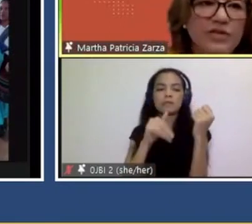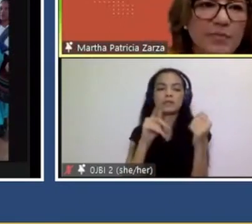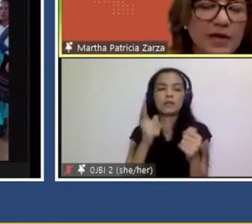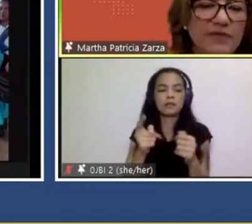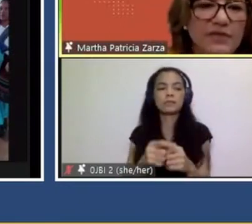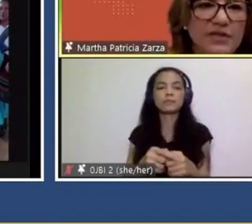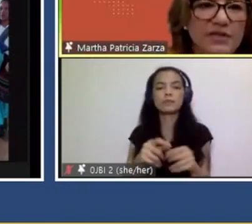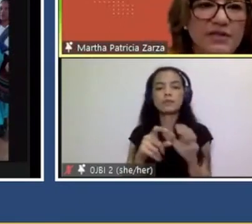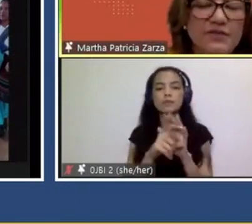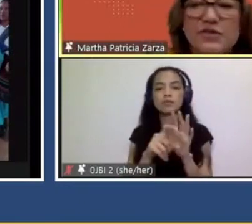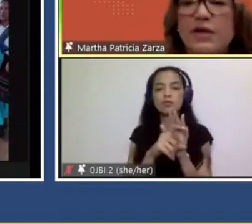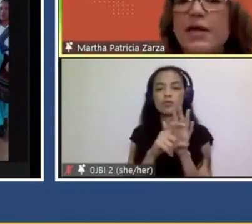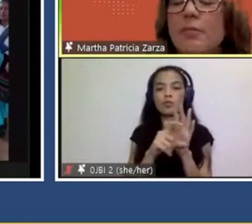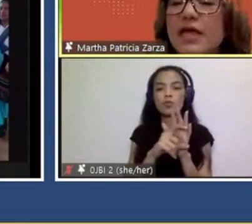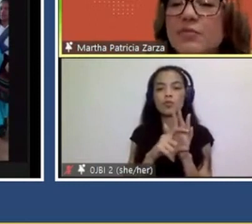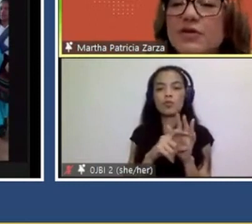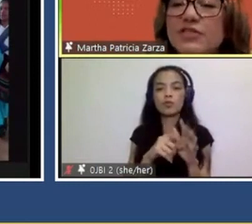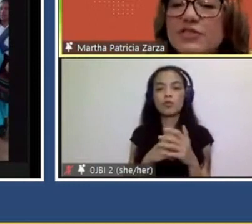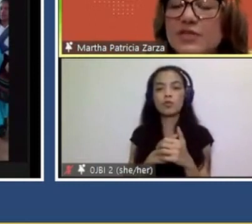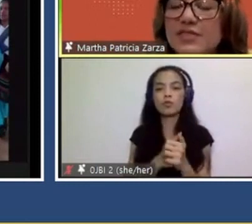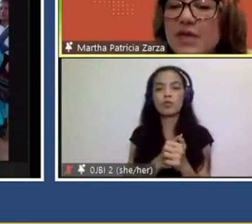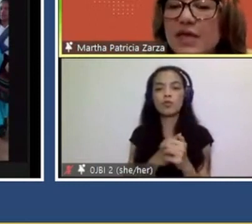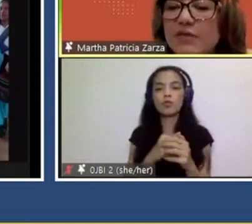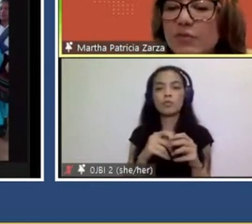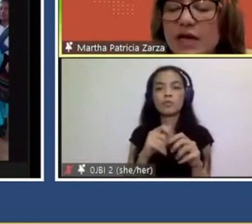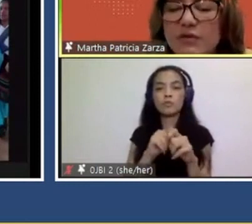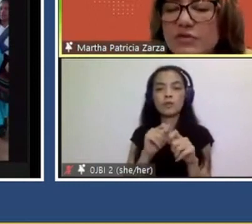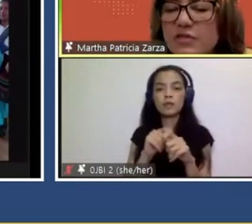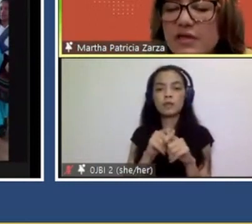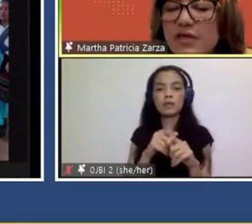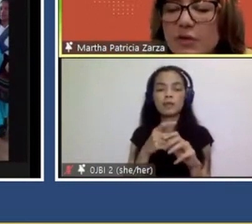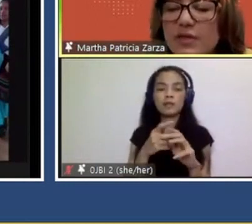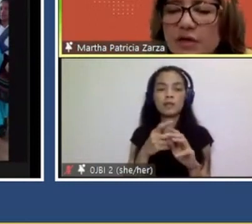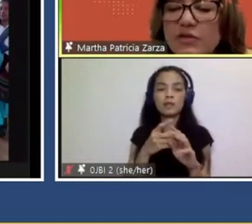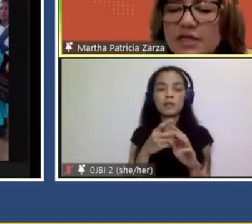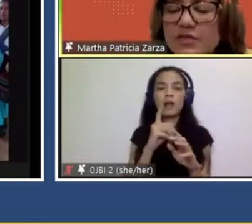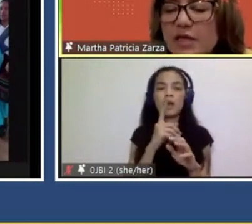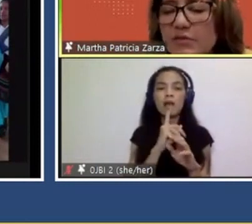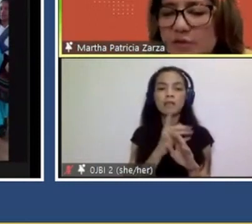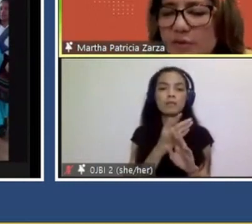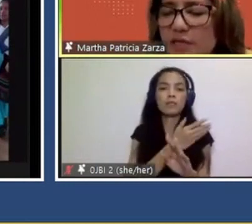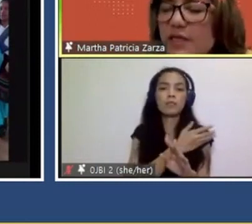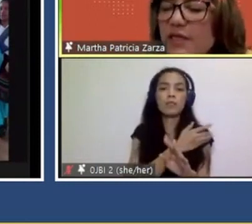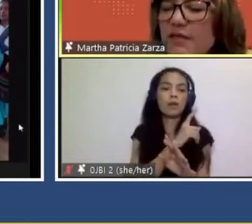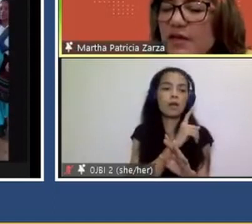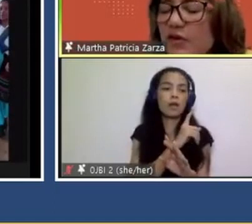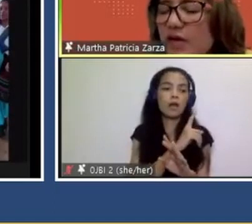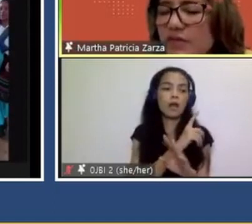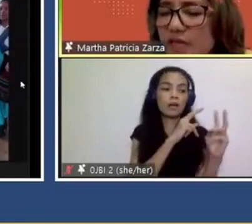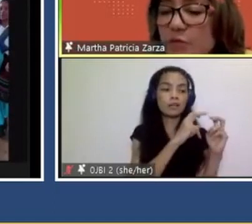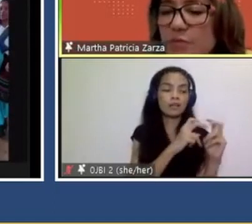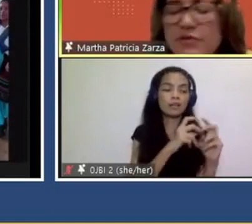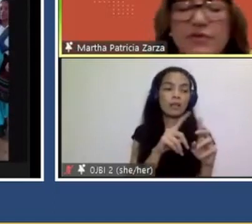another prototype after the first one, mainly because the students made it without knowing the context, without knowing